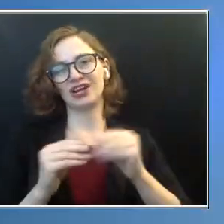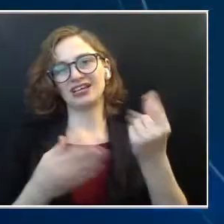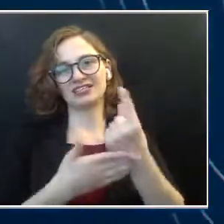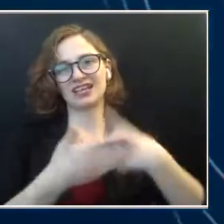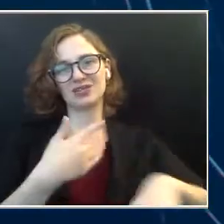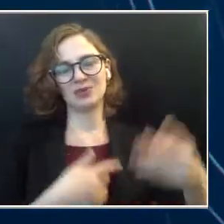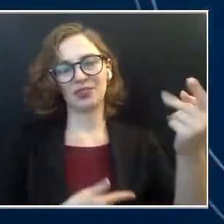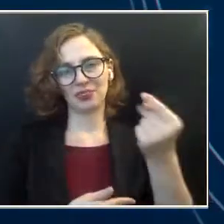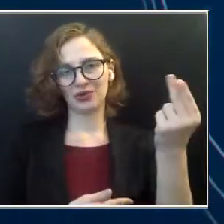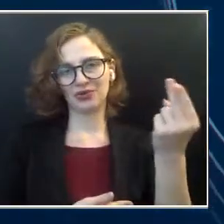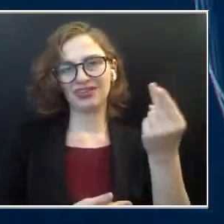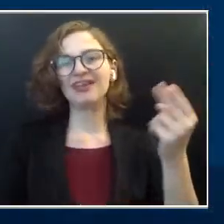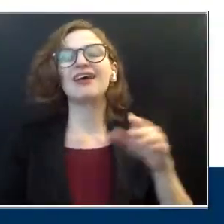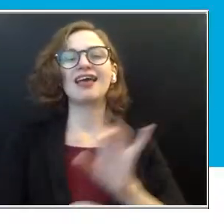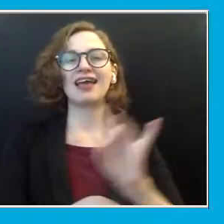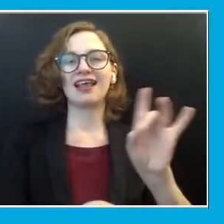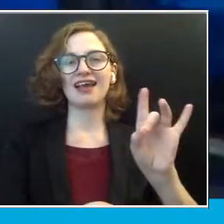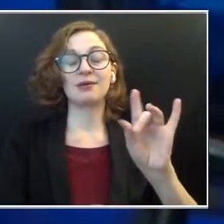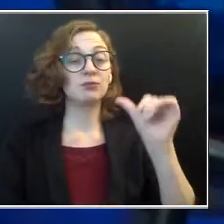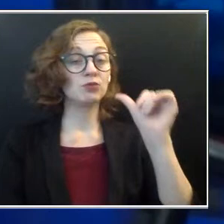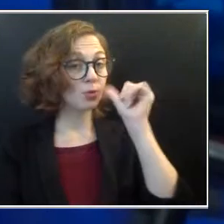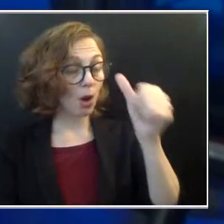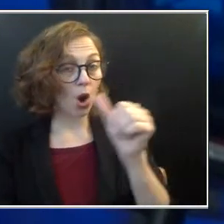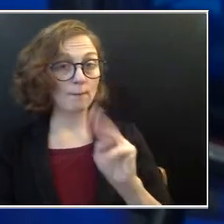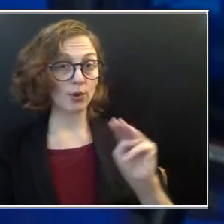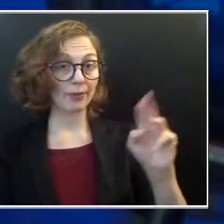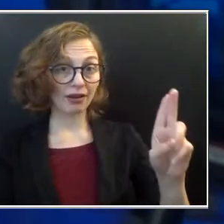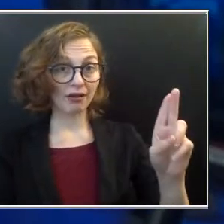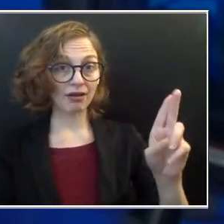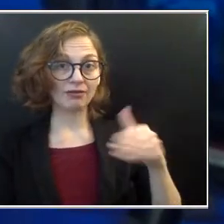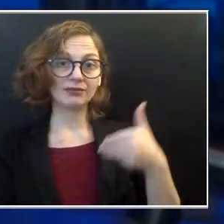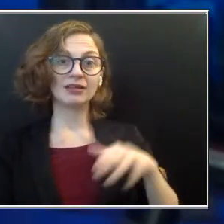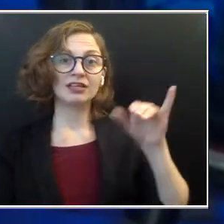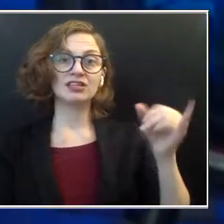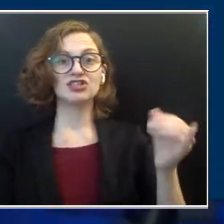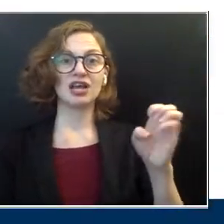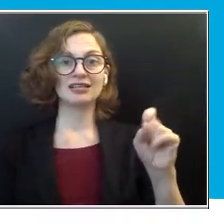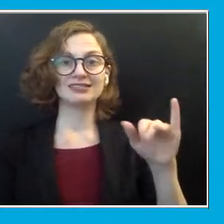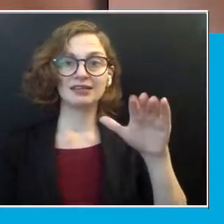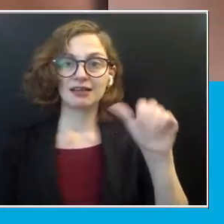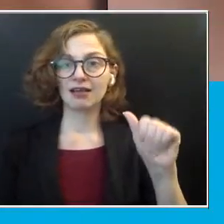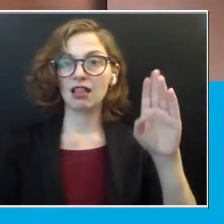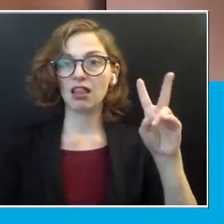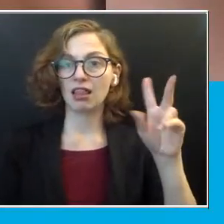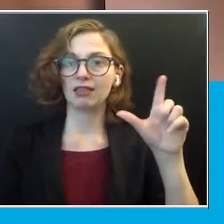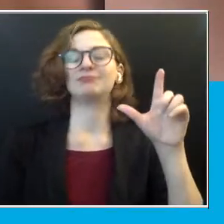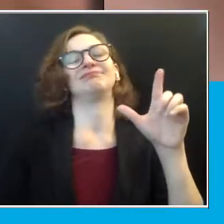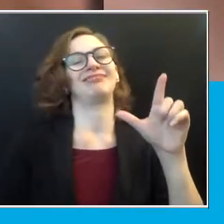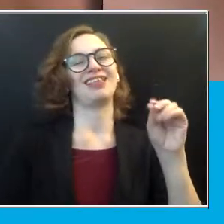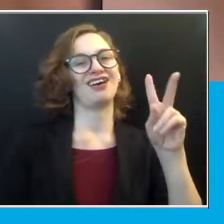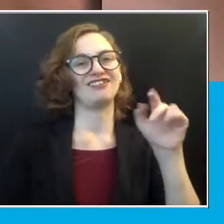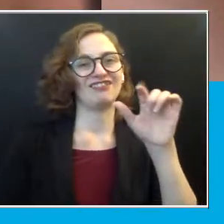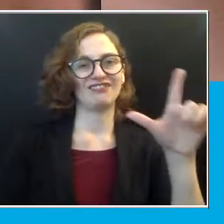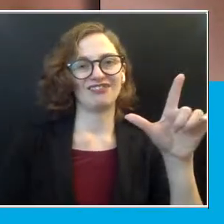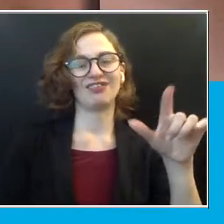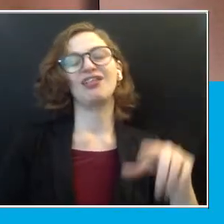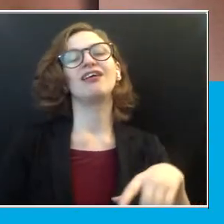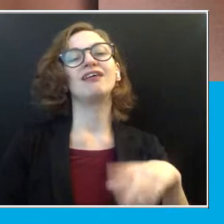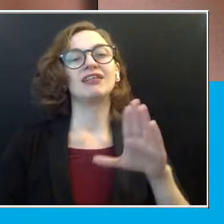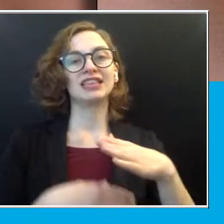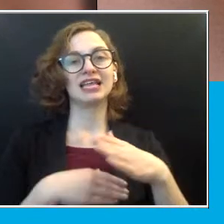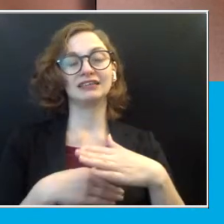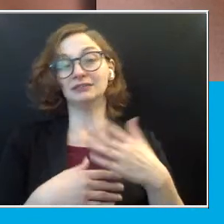up tomorrow on the Morning Medical Update. I'm Jessica Lovell. On the next Morning Medical Update, stroke patients were not meant to be